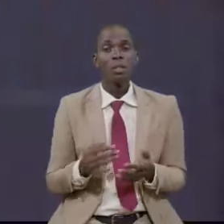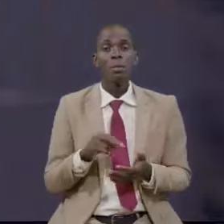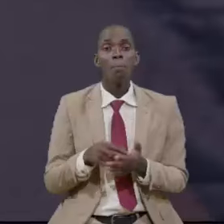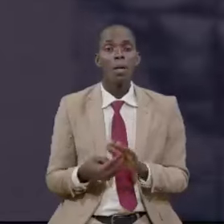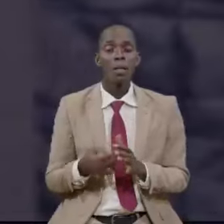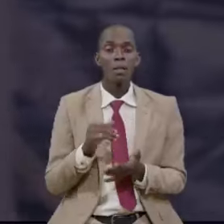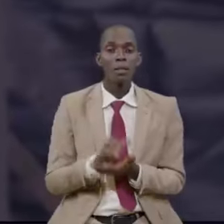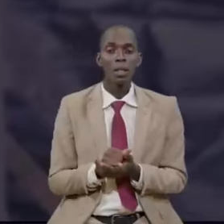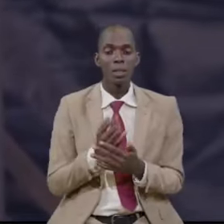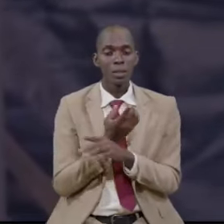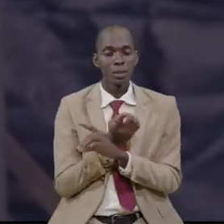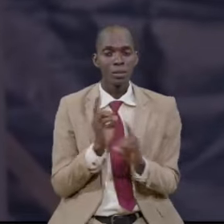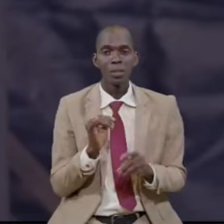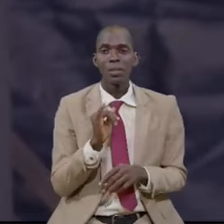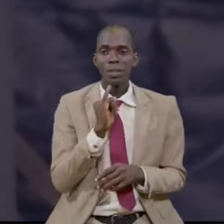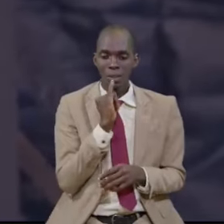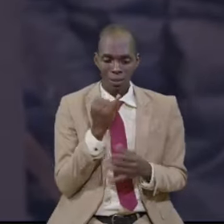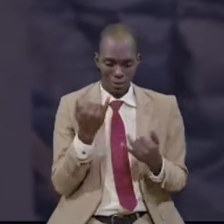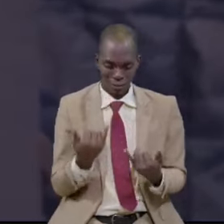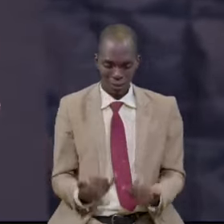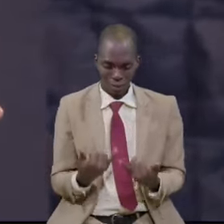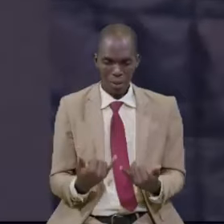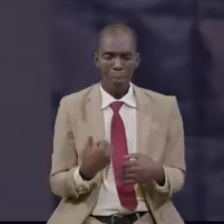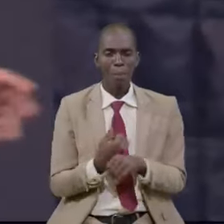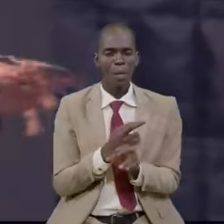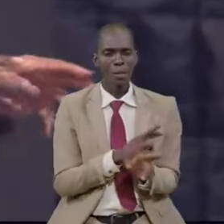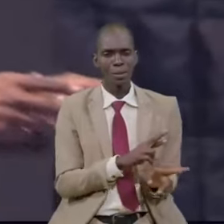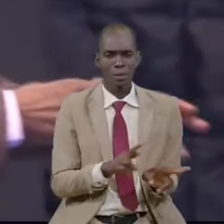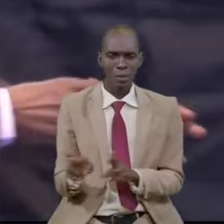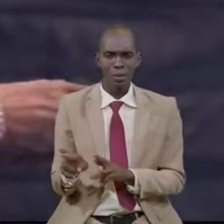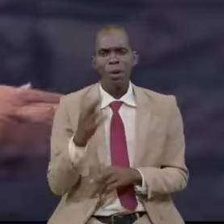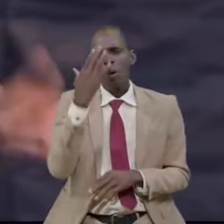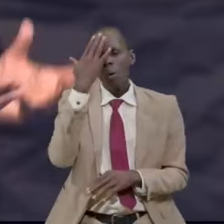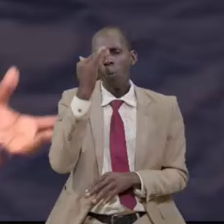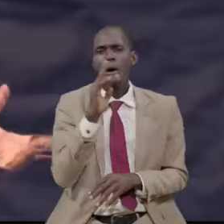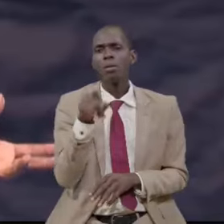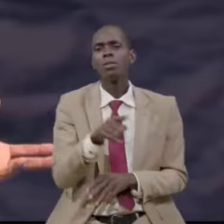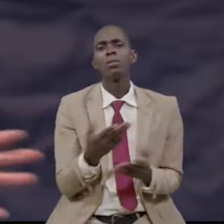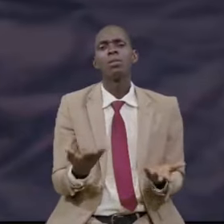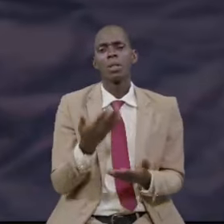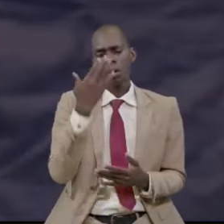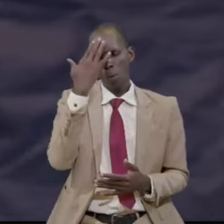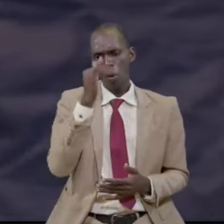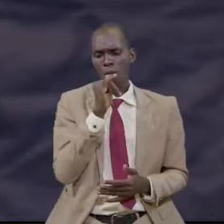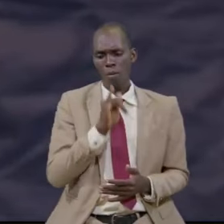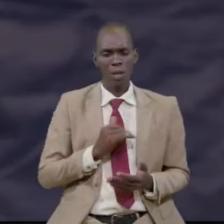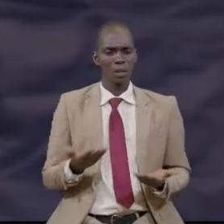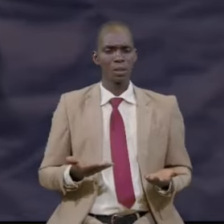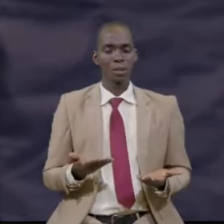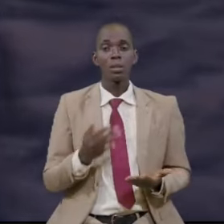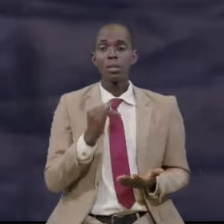already available. Why am I here? Why are you here? Is to pick up that